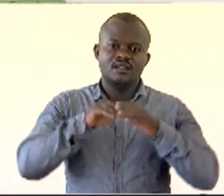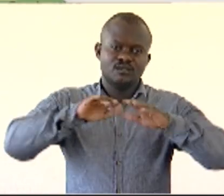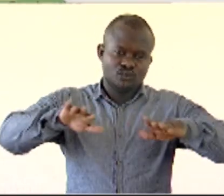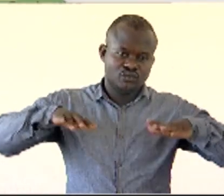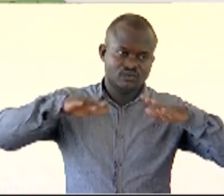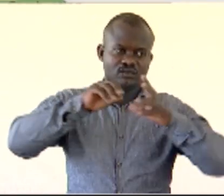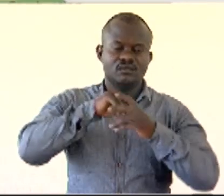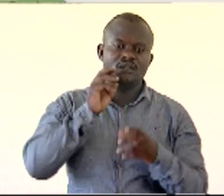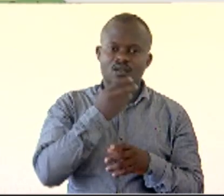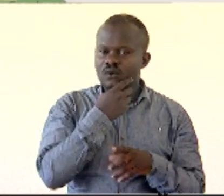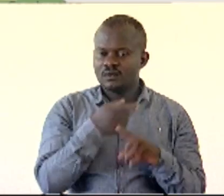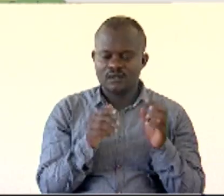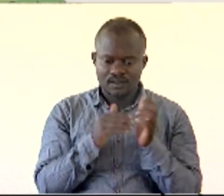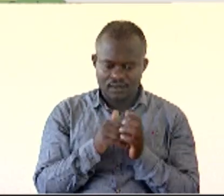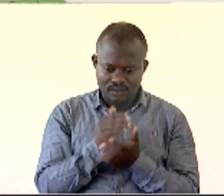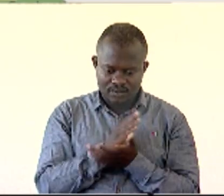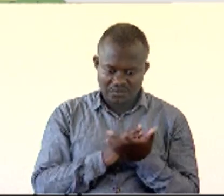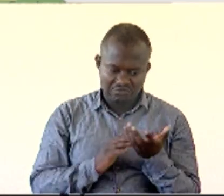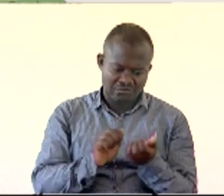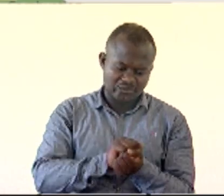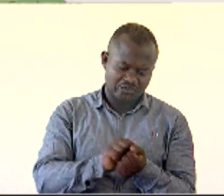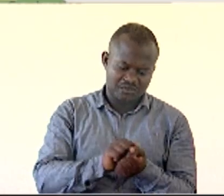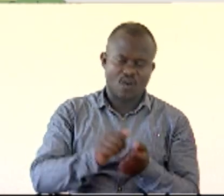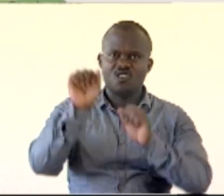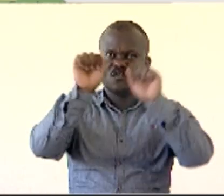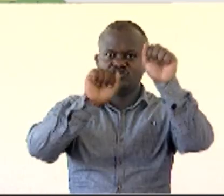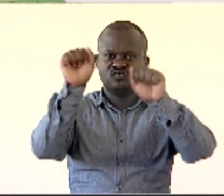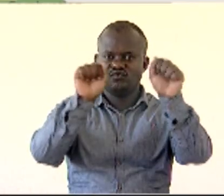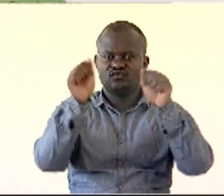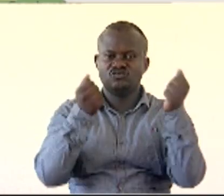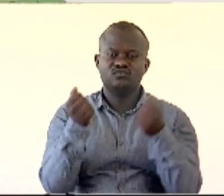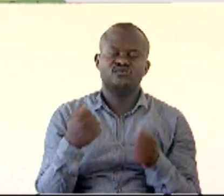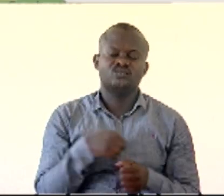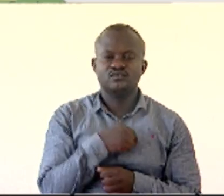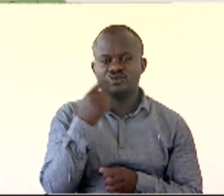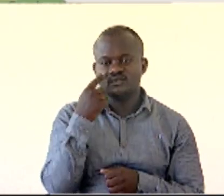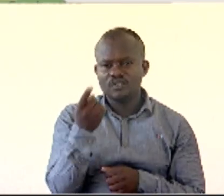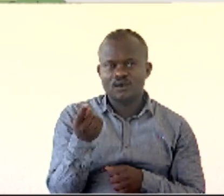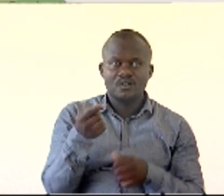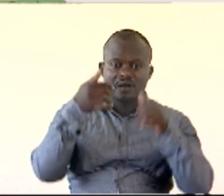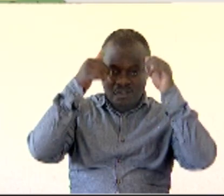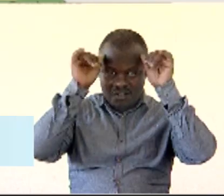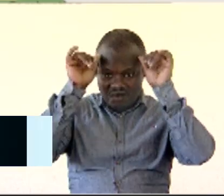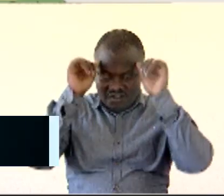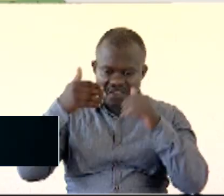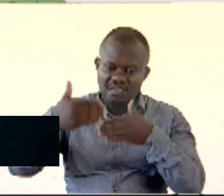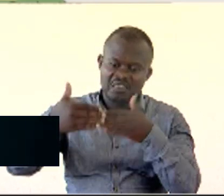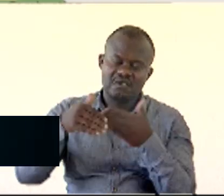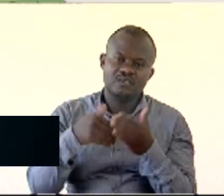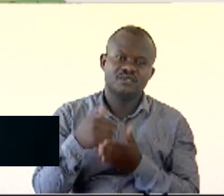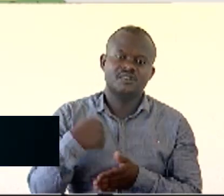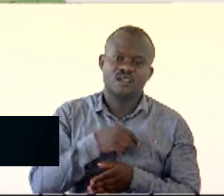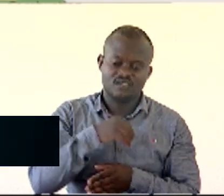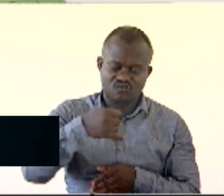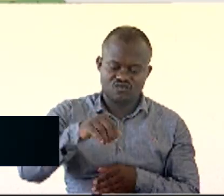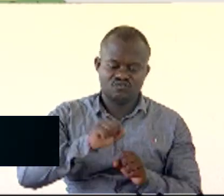water. We saw men washing a car in water. We saw cows near a lake which can